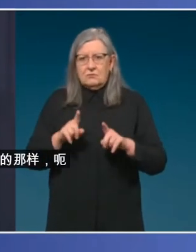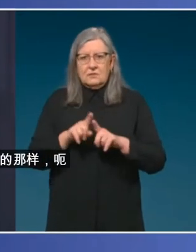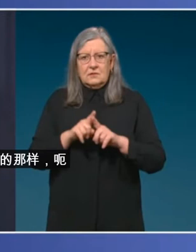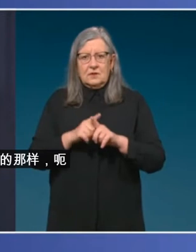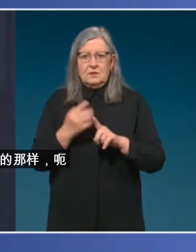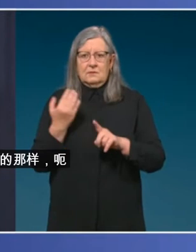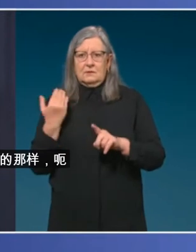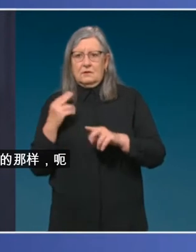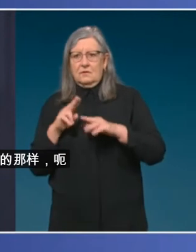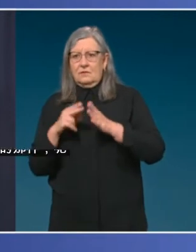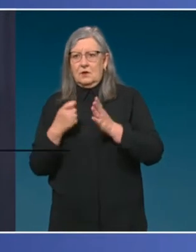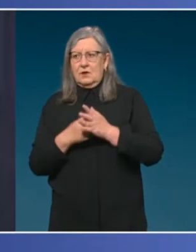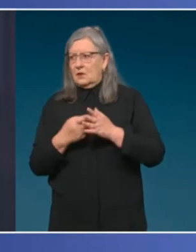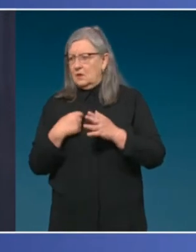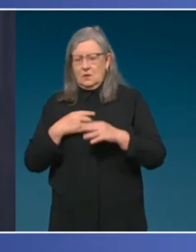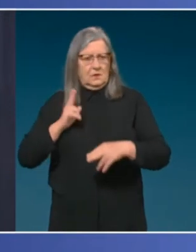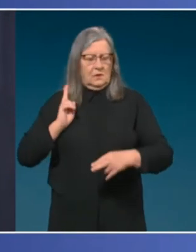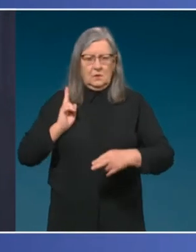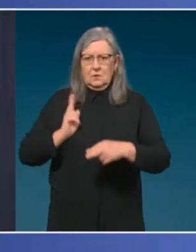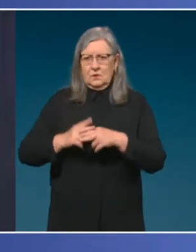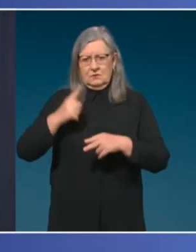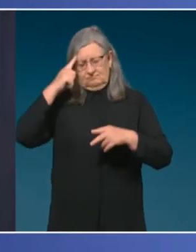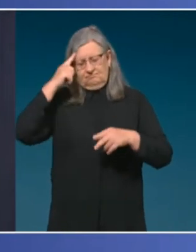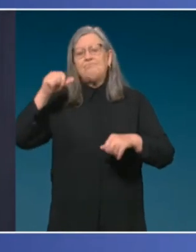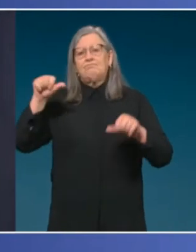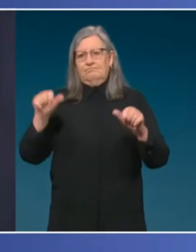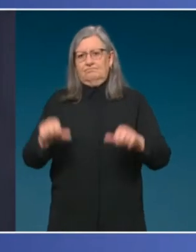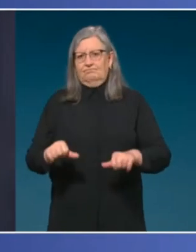the announcements on Saturday. That's how we've handled this